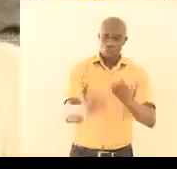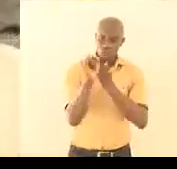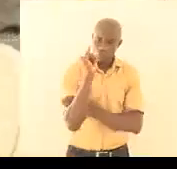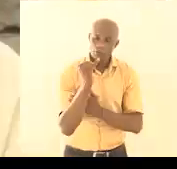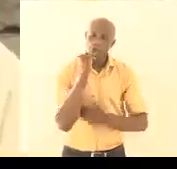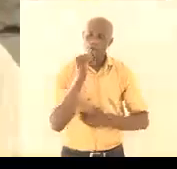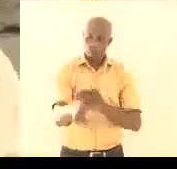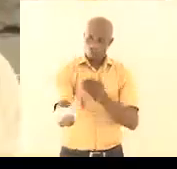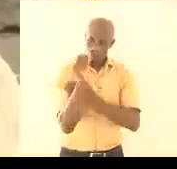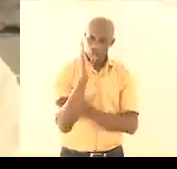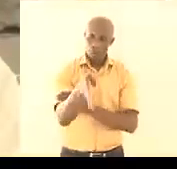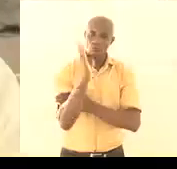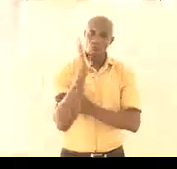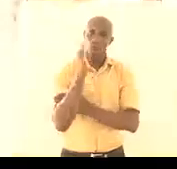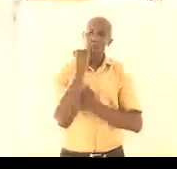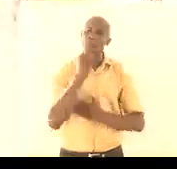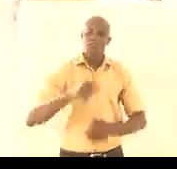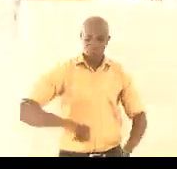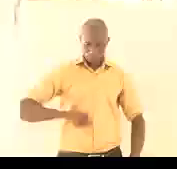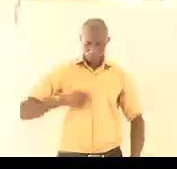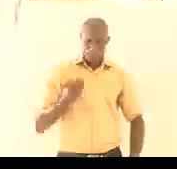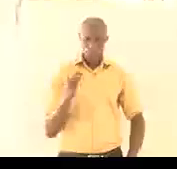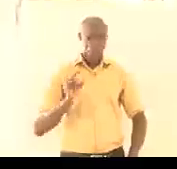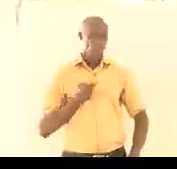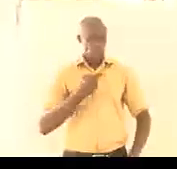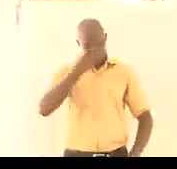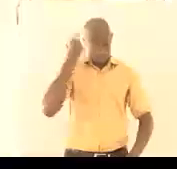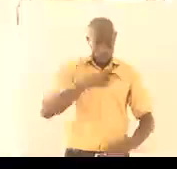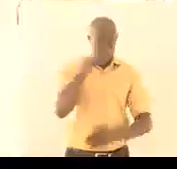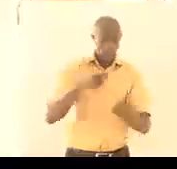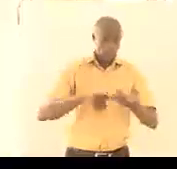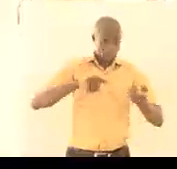proud of us on account of these wounds.